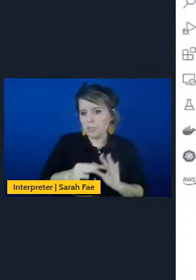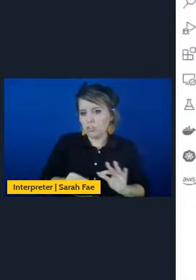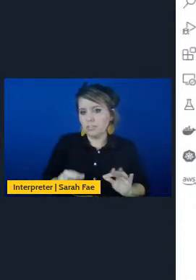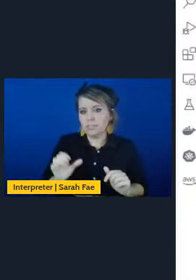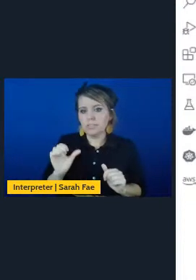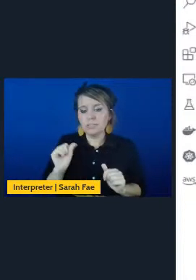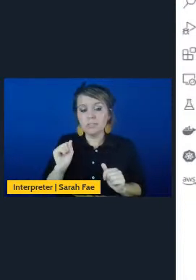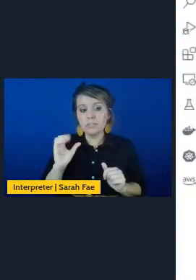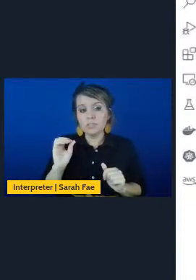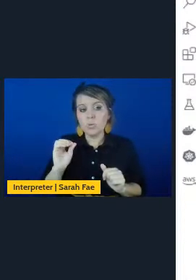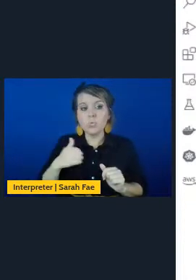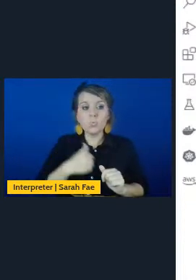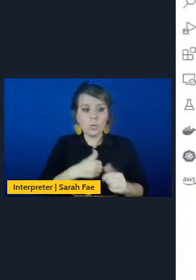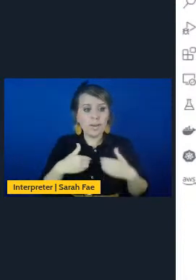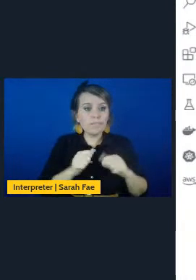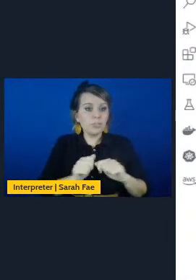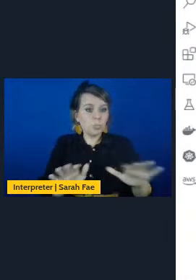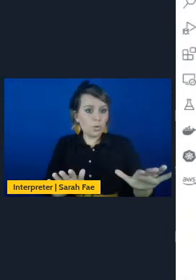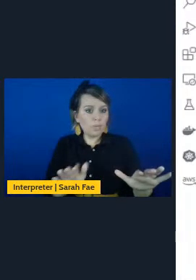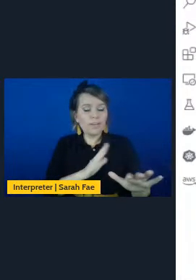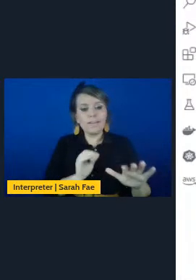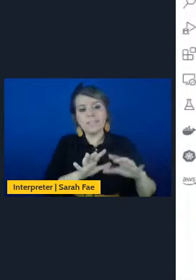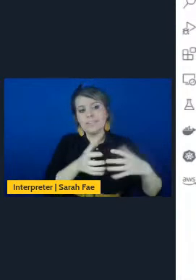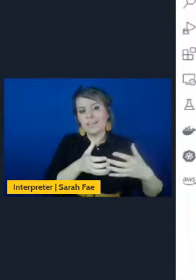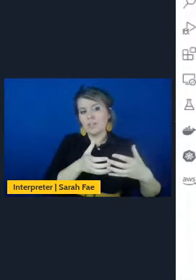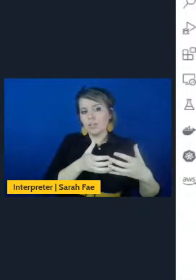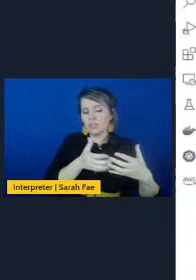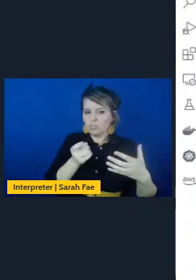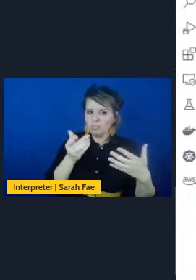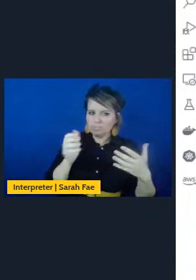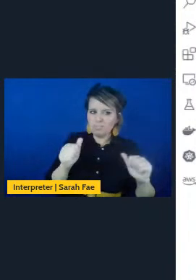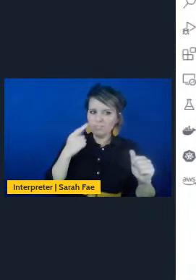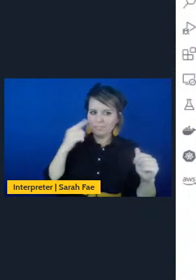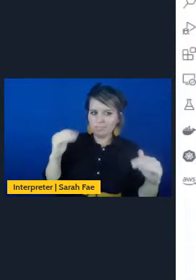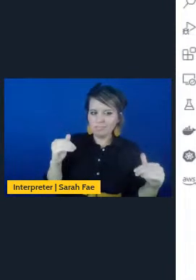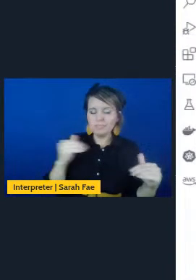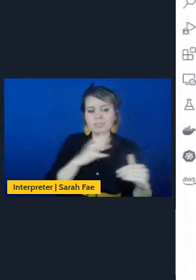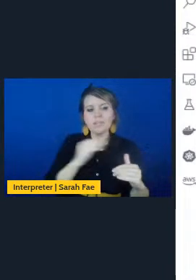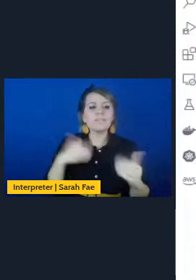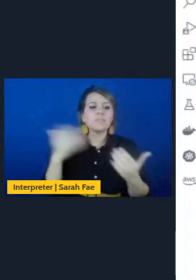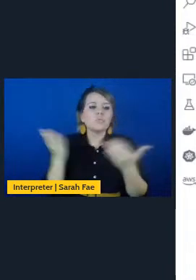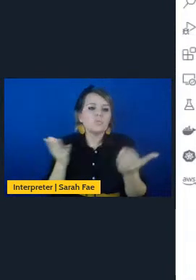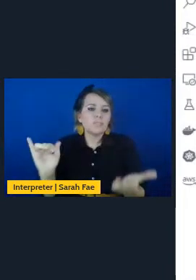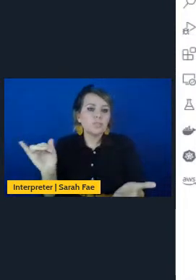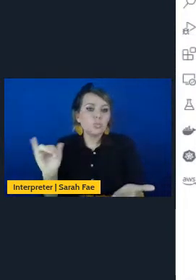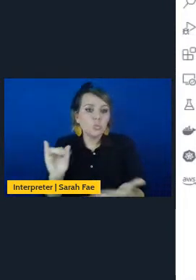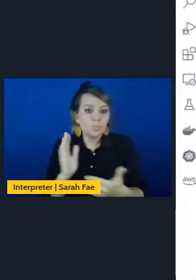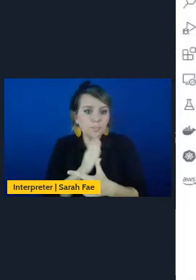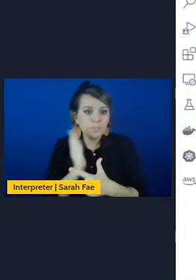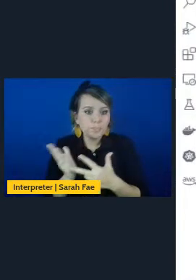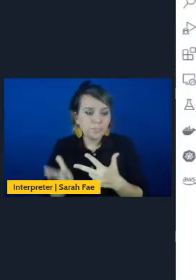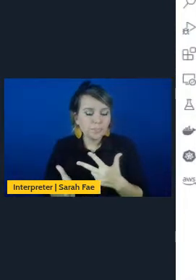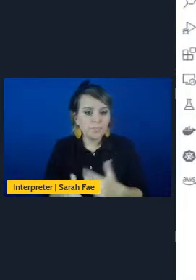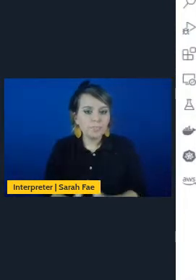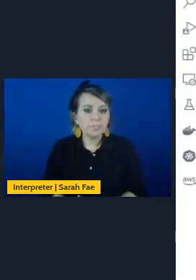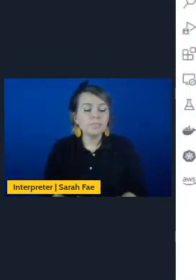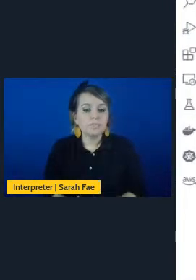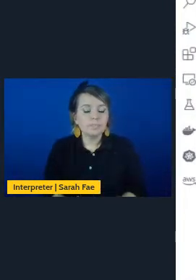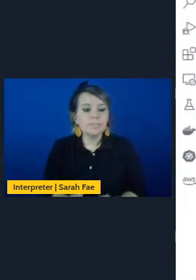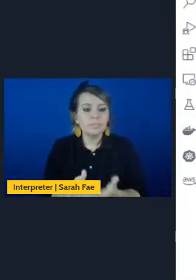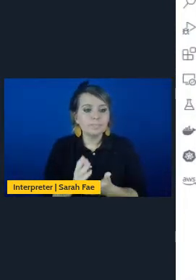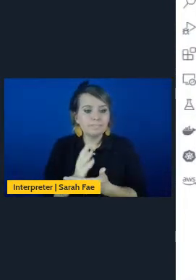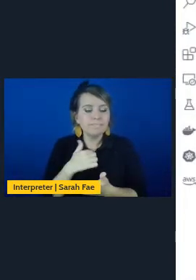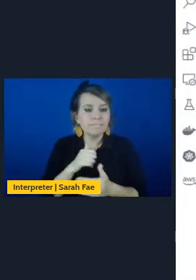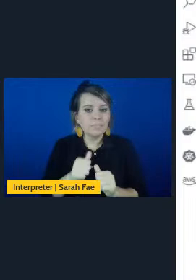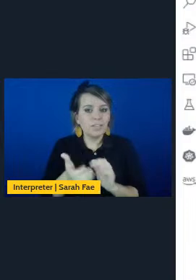the deployment and a container, as you might expect, and there is a service as well in this case. All right, so I can